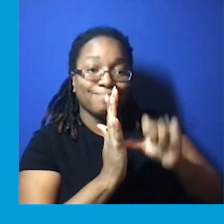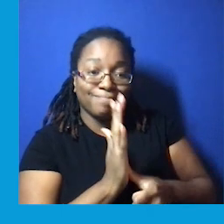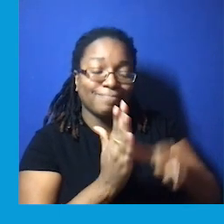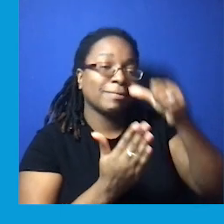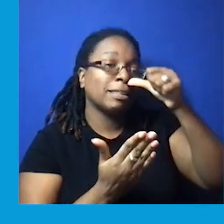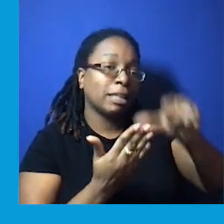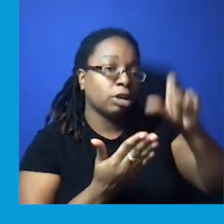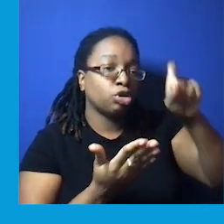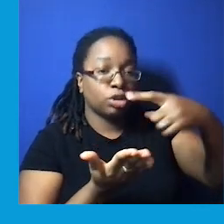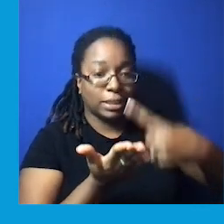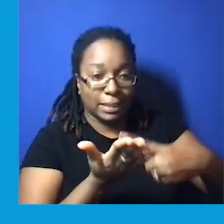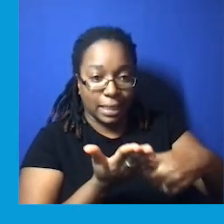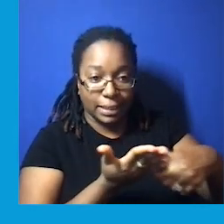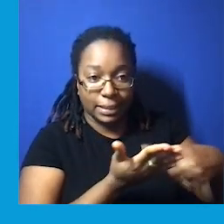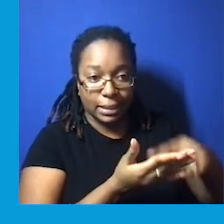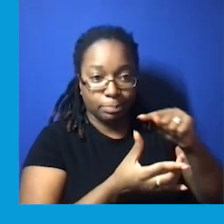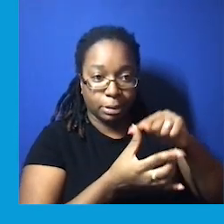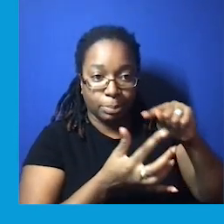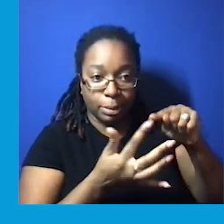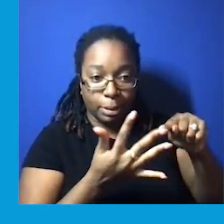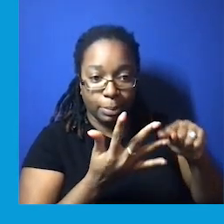the following attributes of the student: